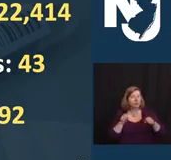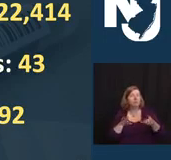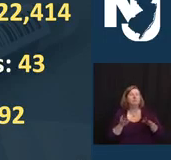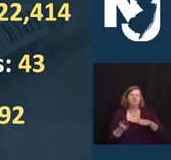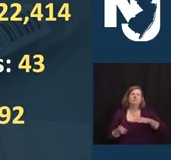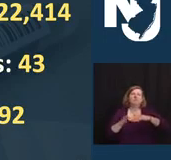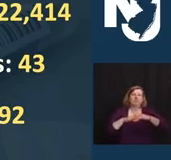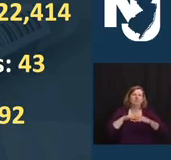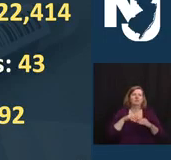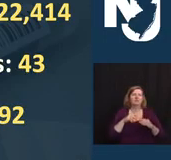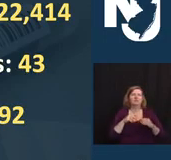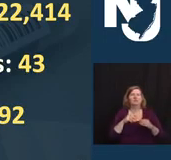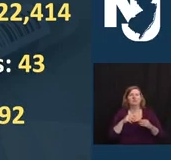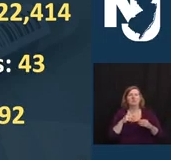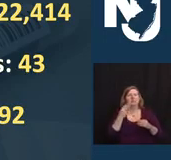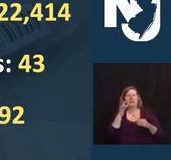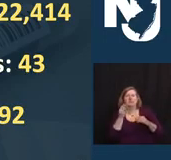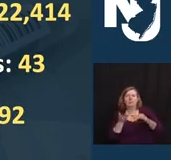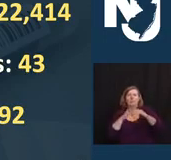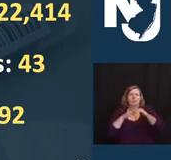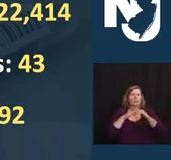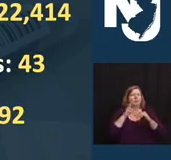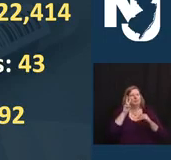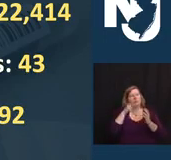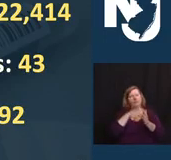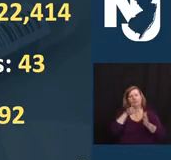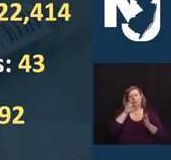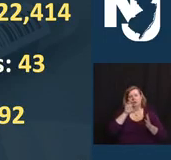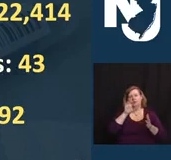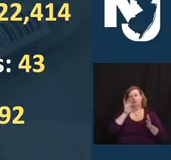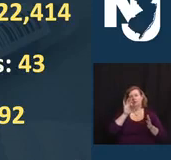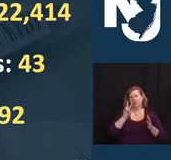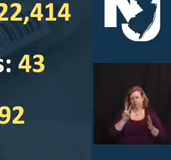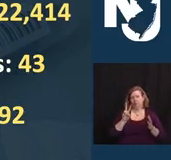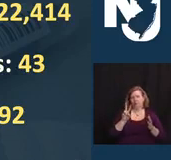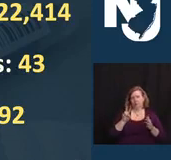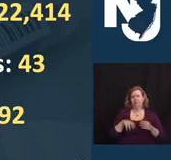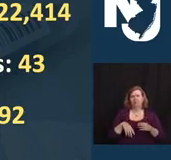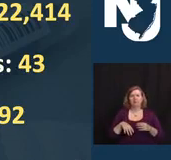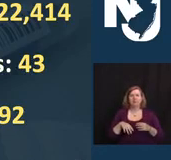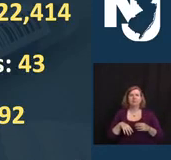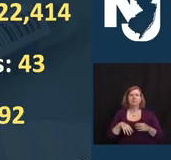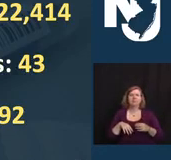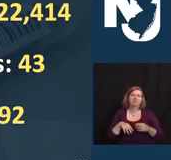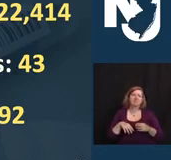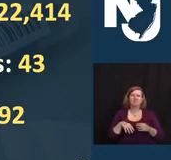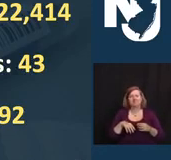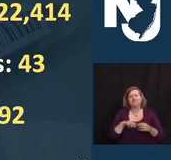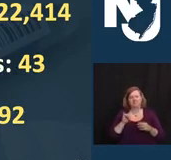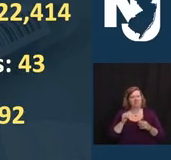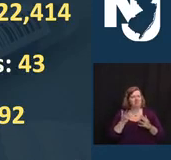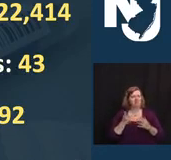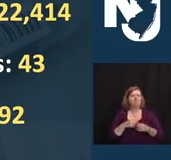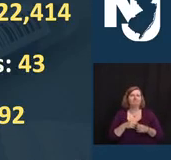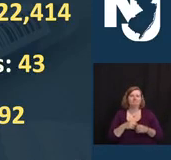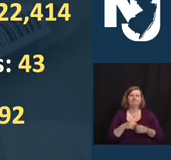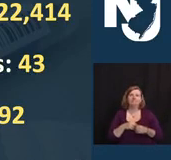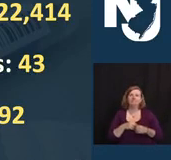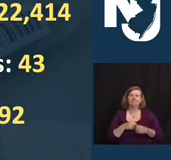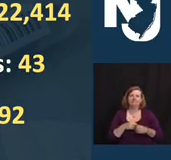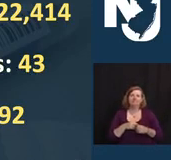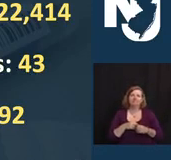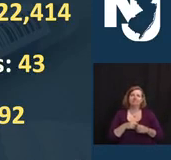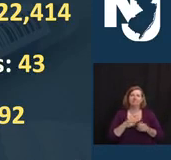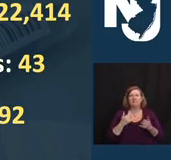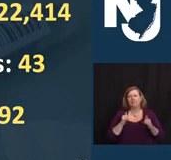of 19. As we do every Wednesday, we revisit that. That's now 2,592, and these remain under